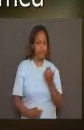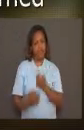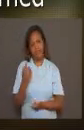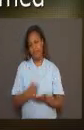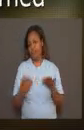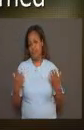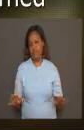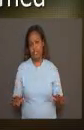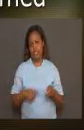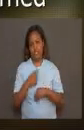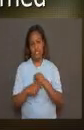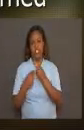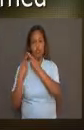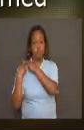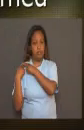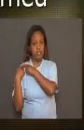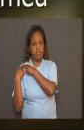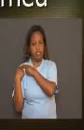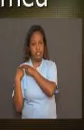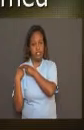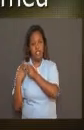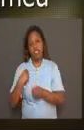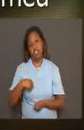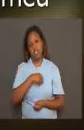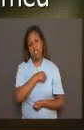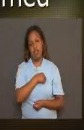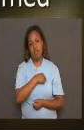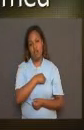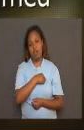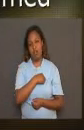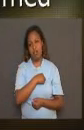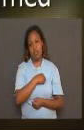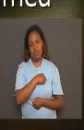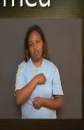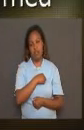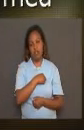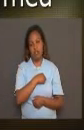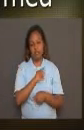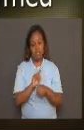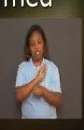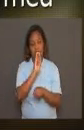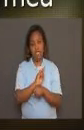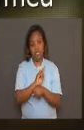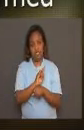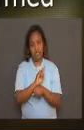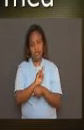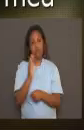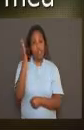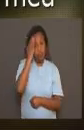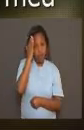the responsibility of all citizens to remain